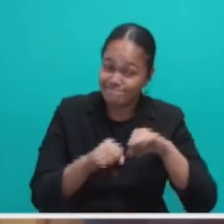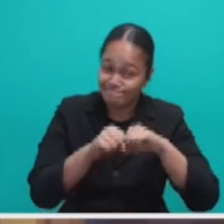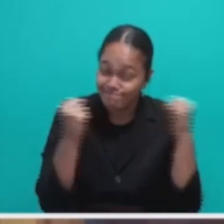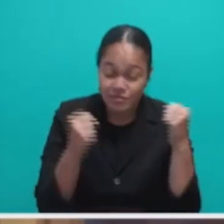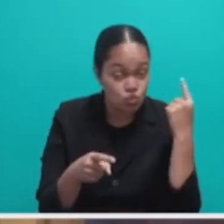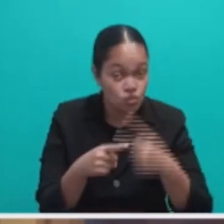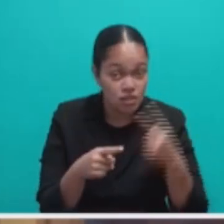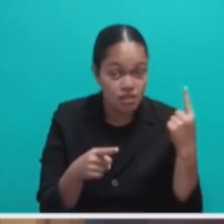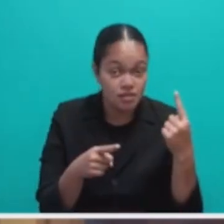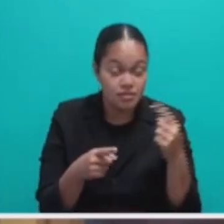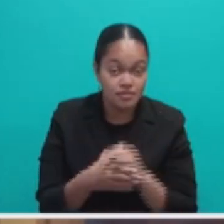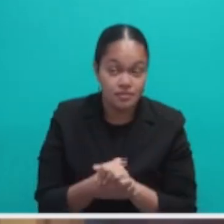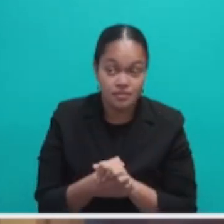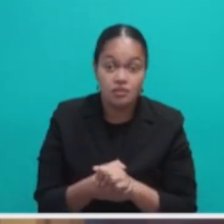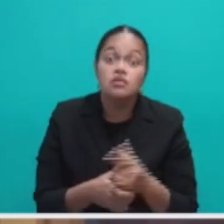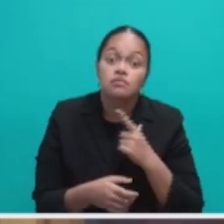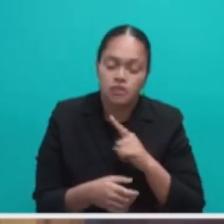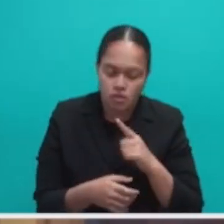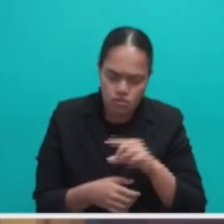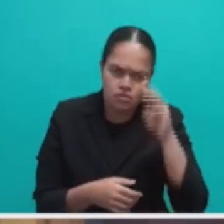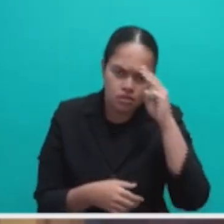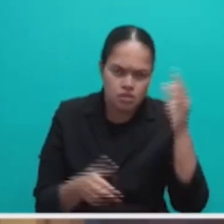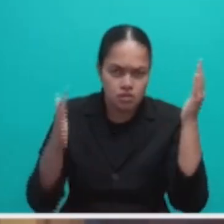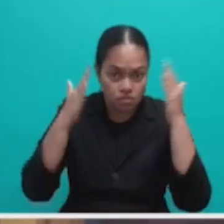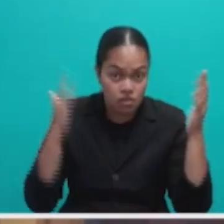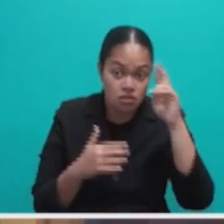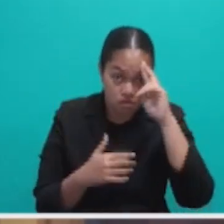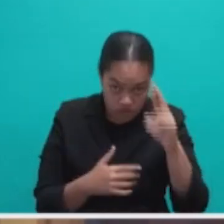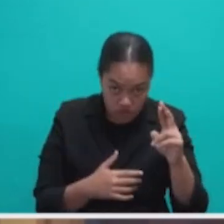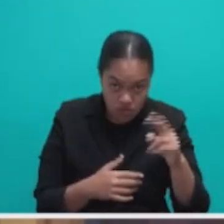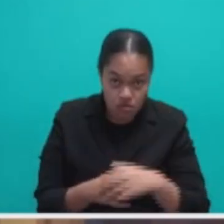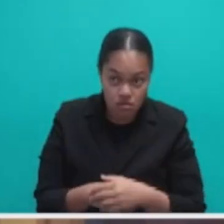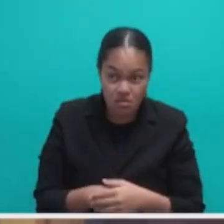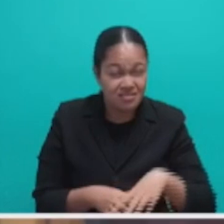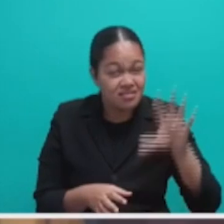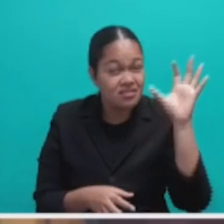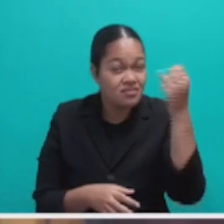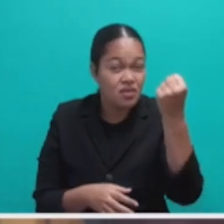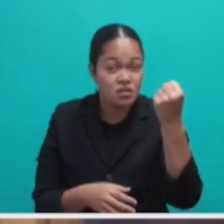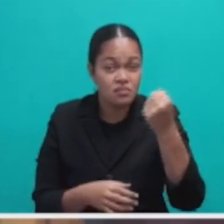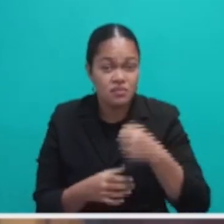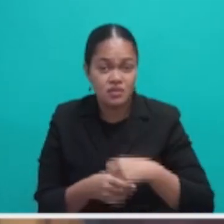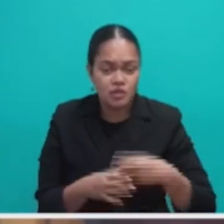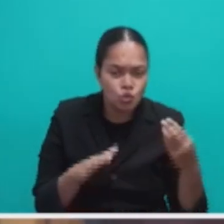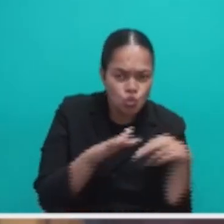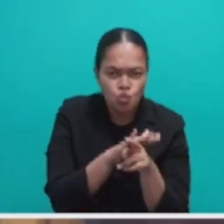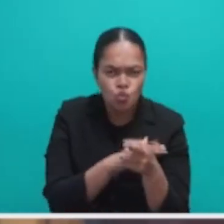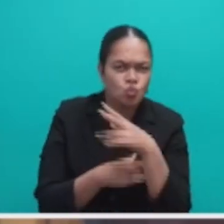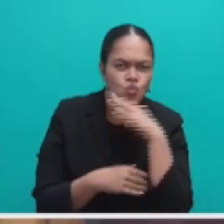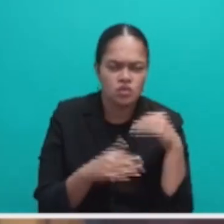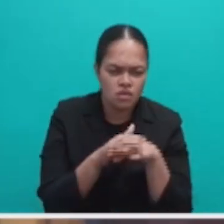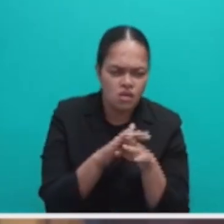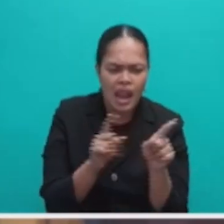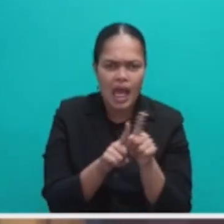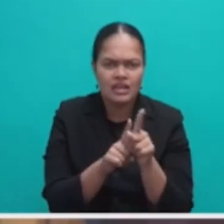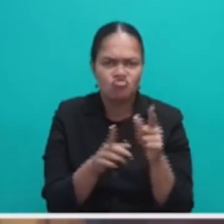quickly. Because, Mr. Speaker, sir, to successfully smuggle high-value contraband like hard